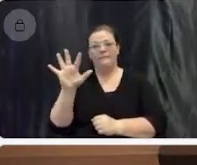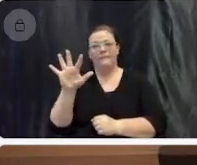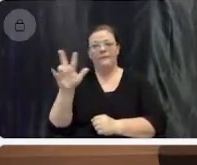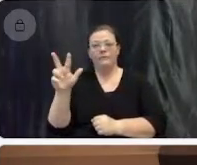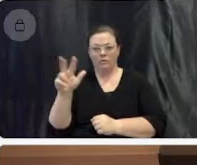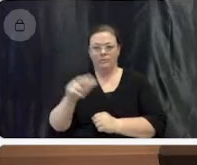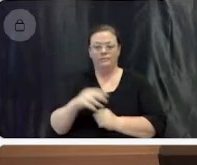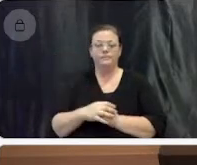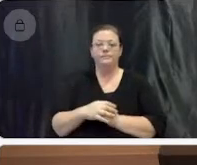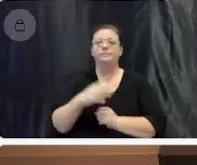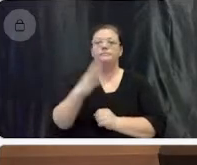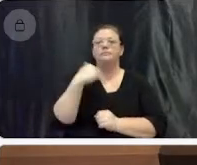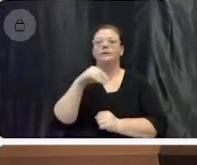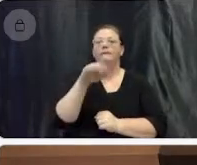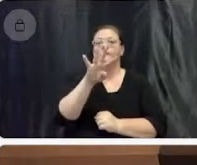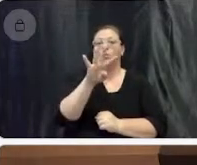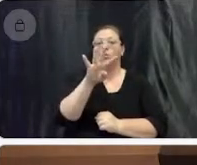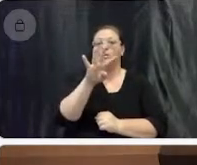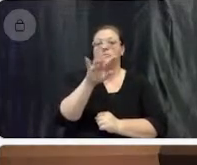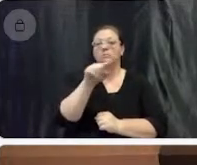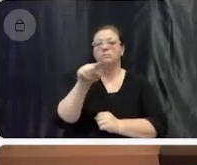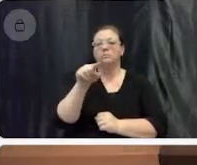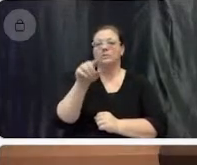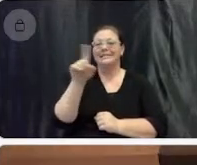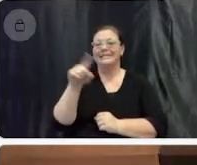S1953. Item 4,